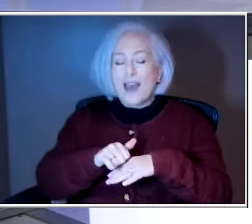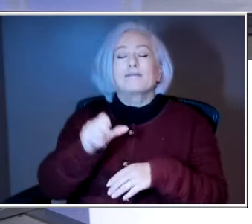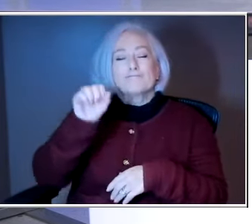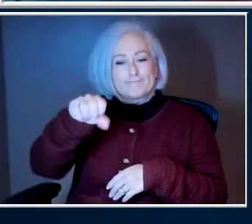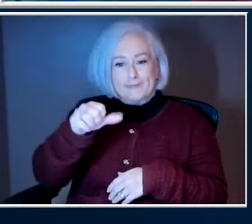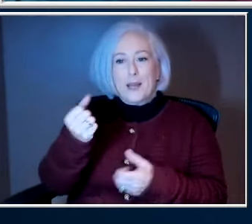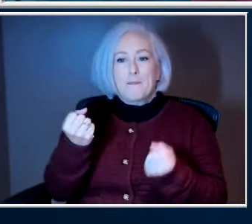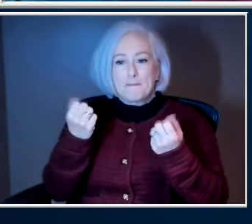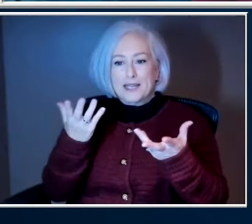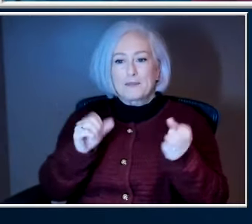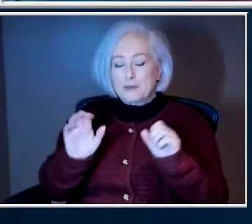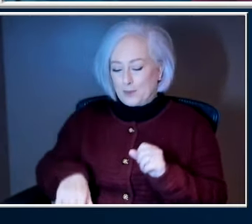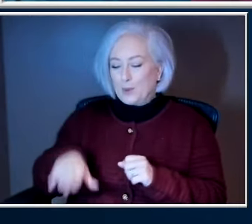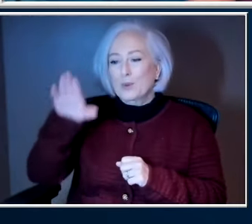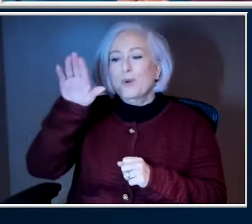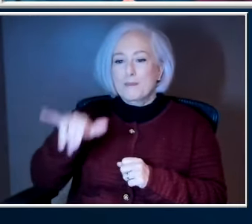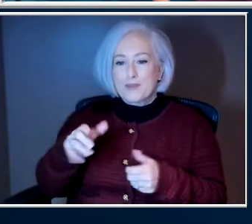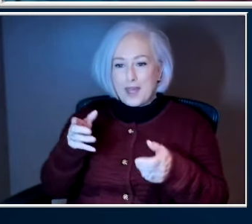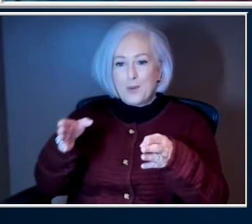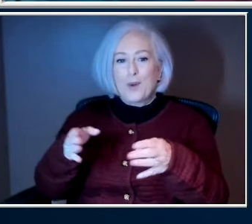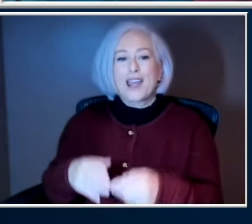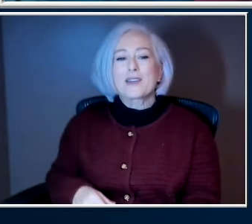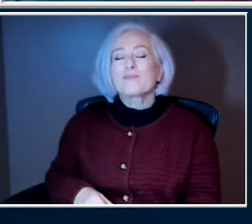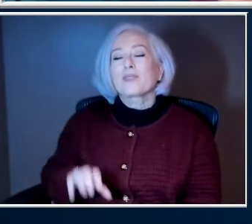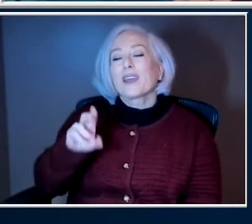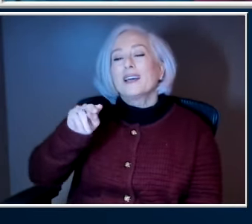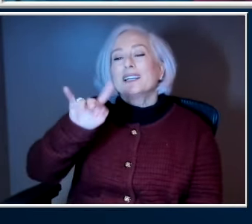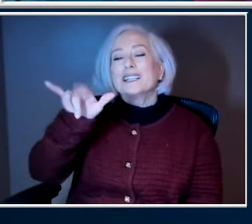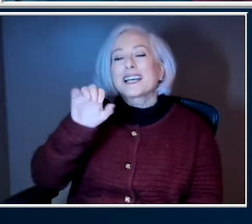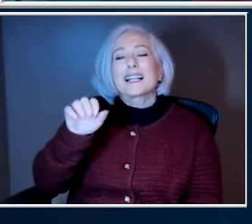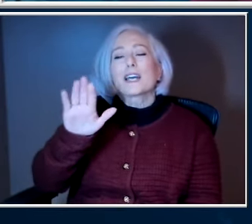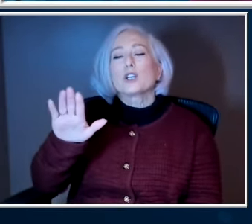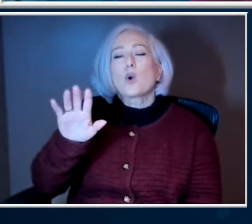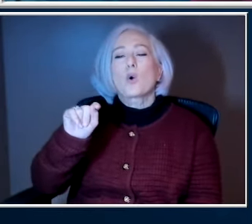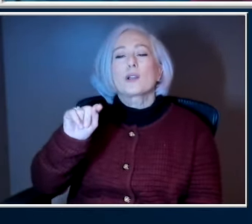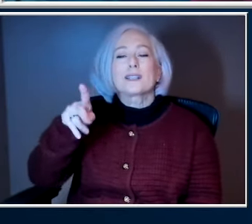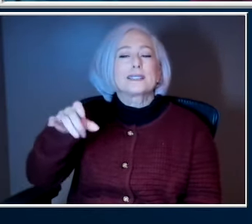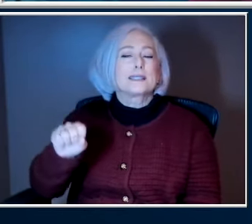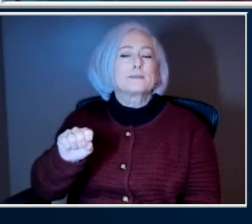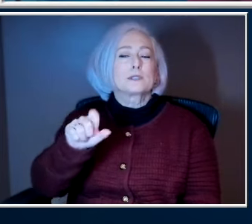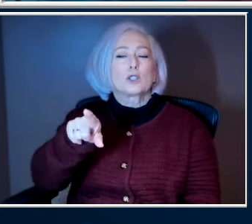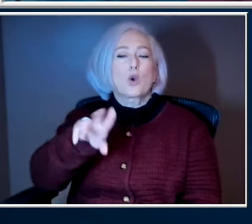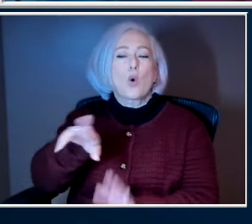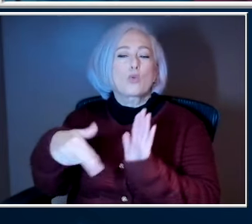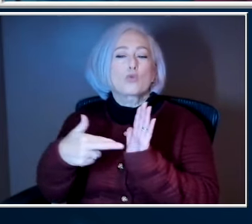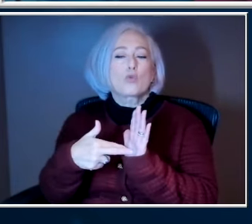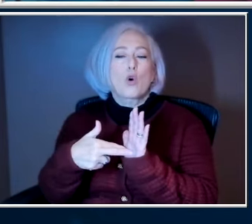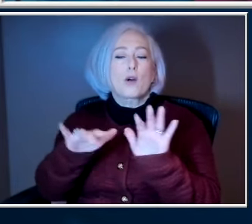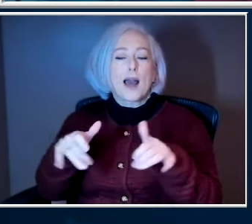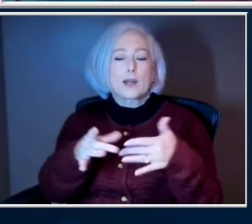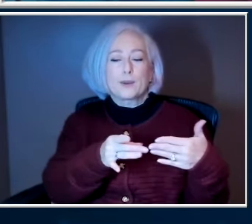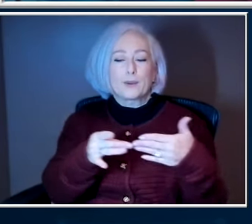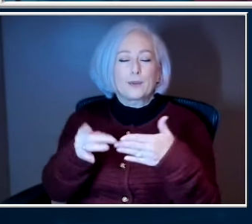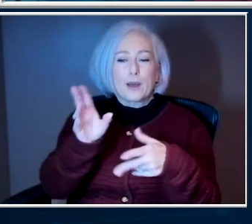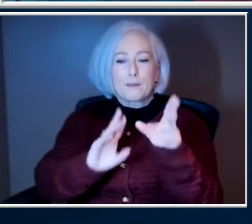let's bring you into this conversation. I'm sure you have tips that we can all use. But what's your role? How do you guide patients to stay on course after surgery?